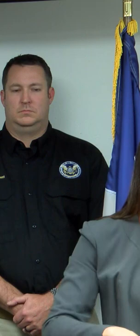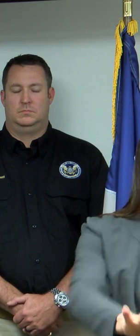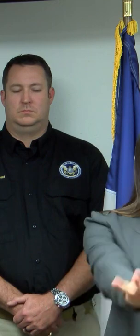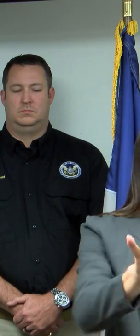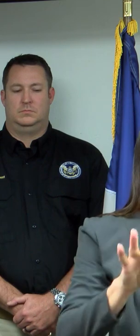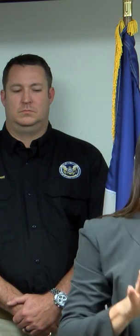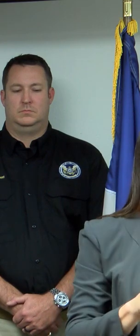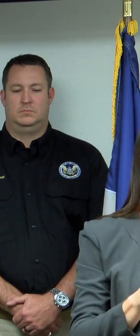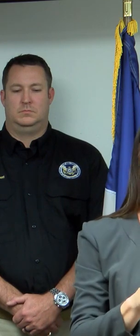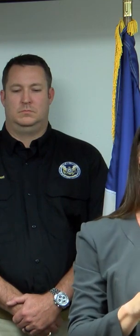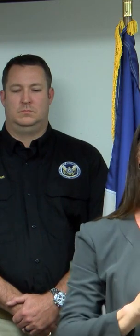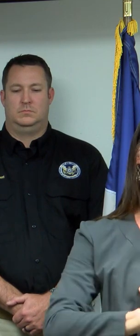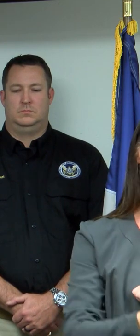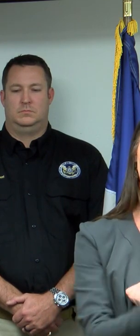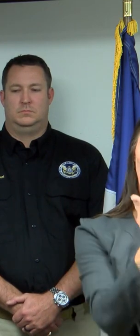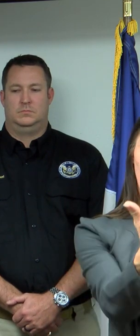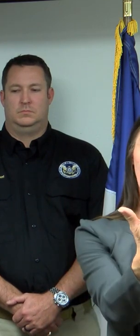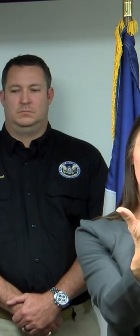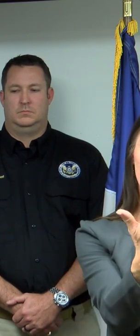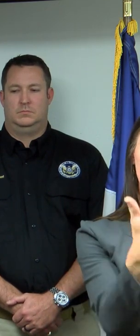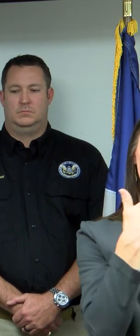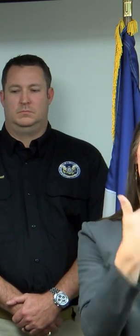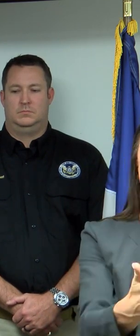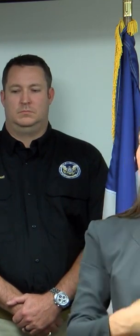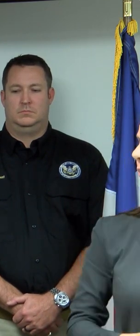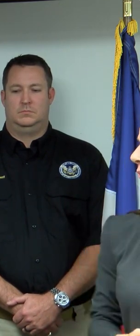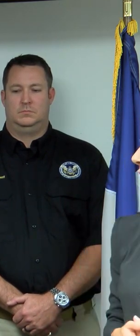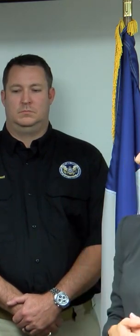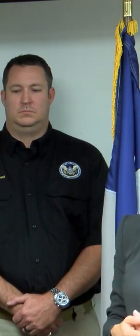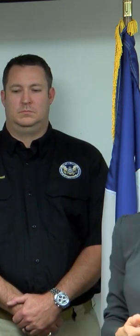only. I thank you.